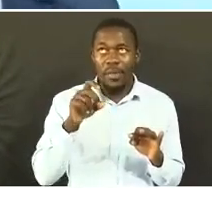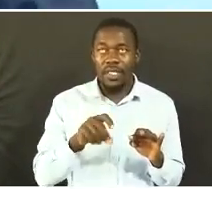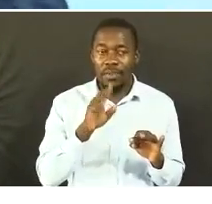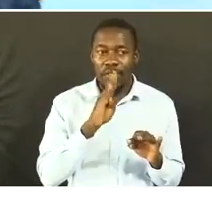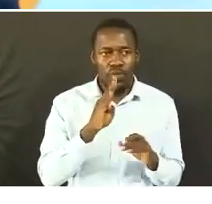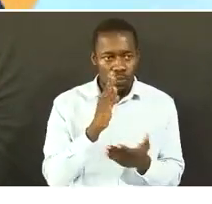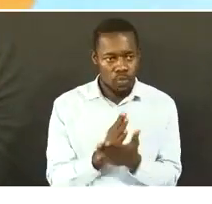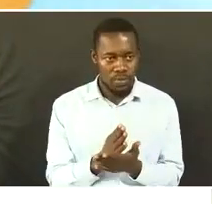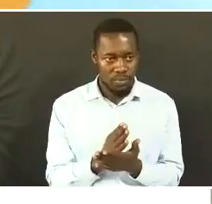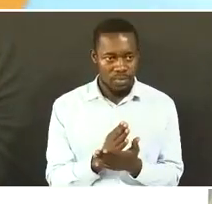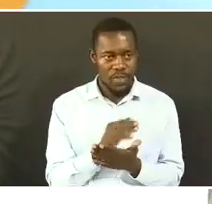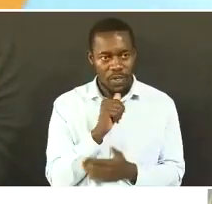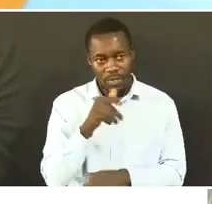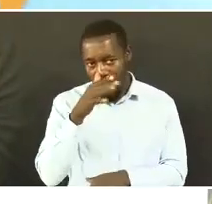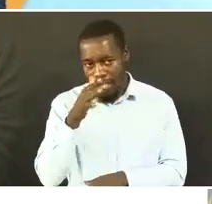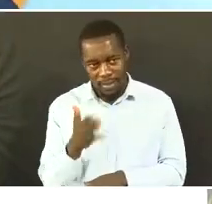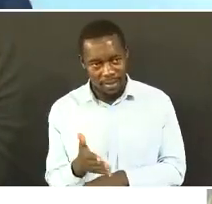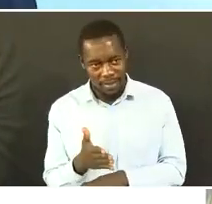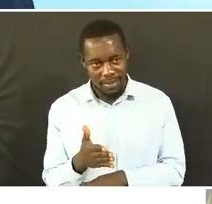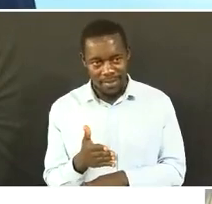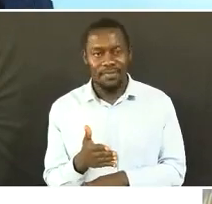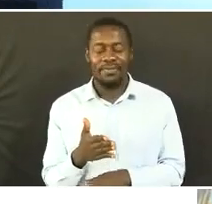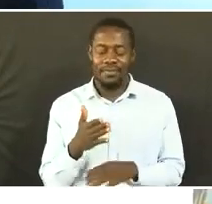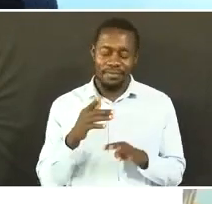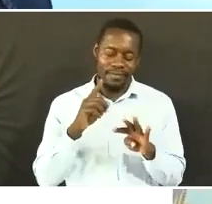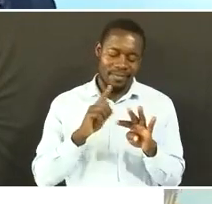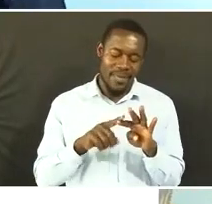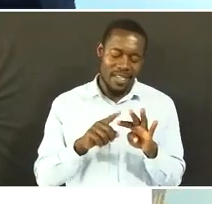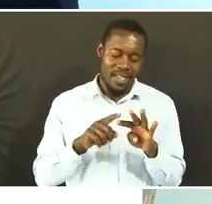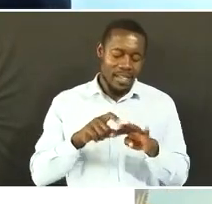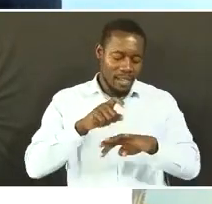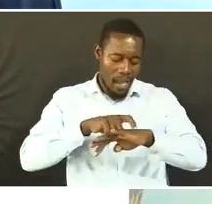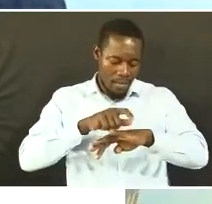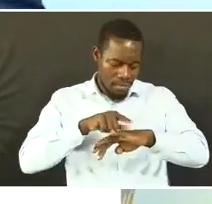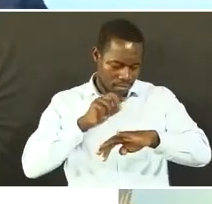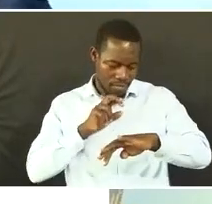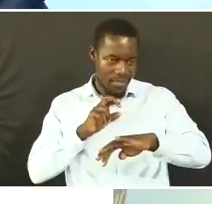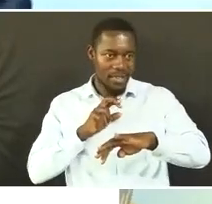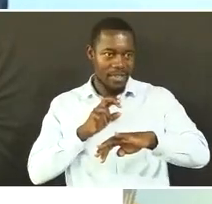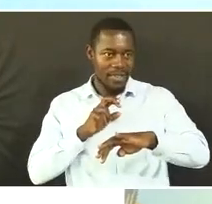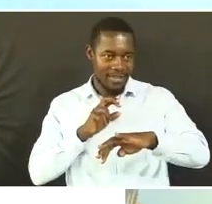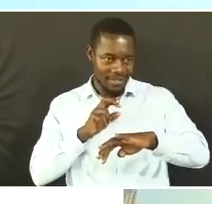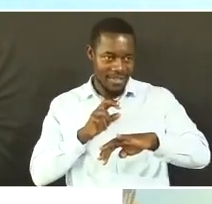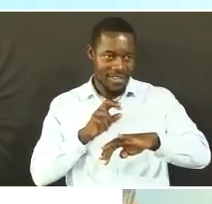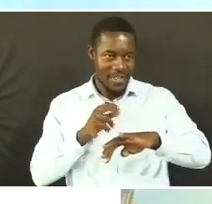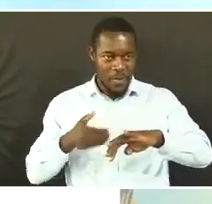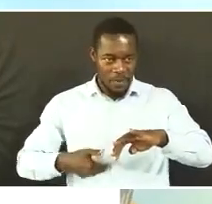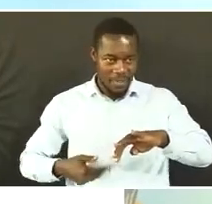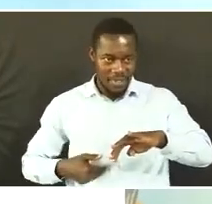timely. You know, they say averagely between 30 to 40 minutes.